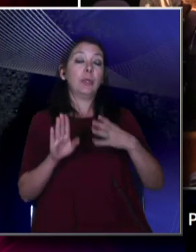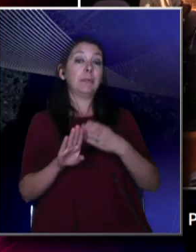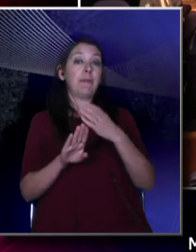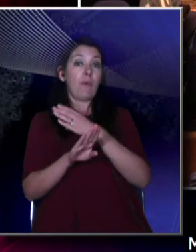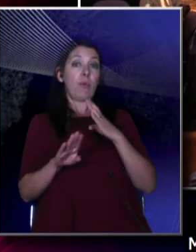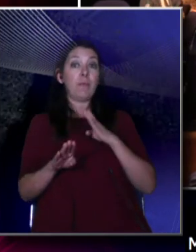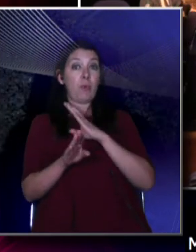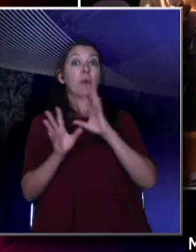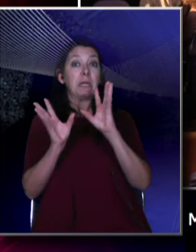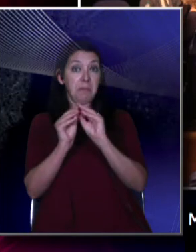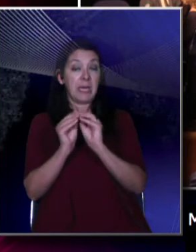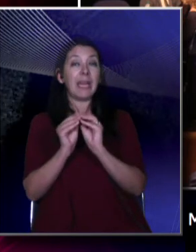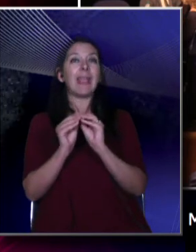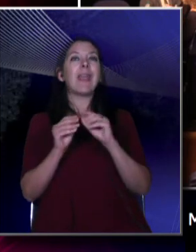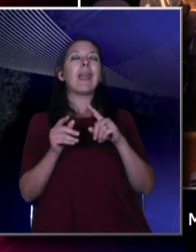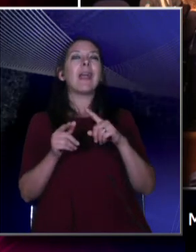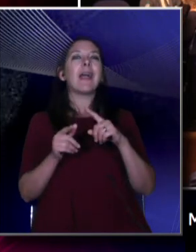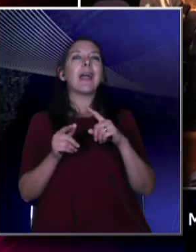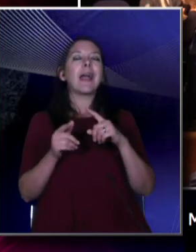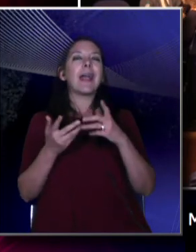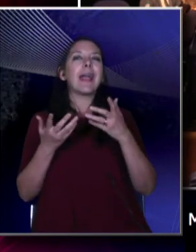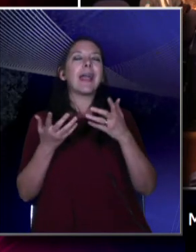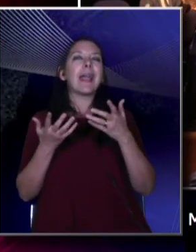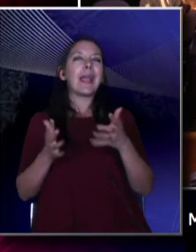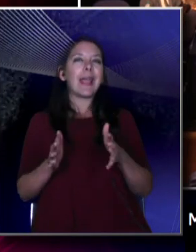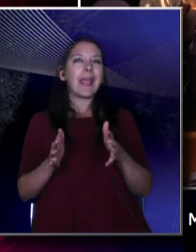and maybe have a